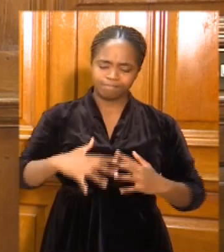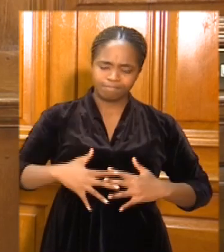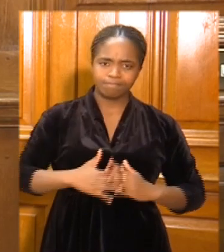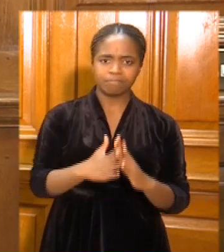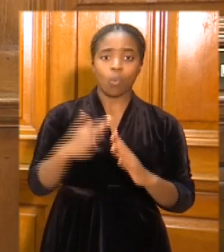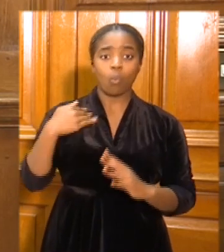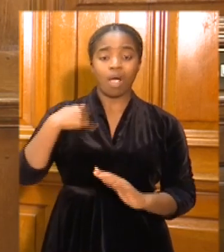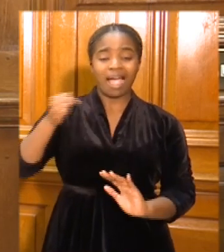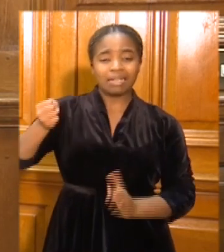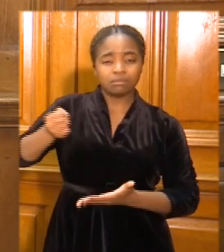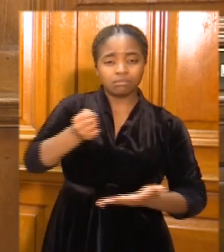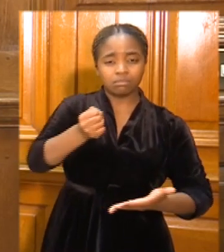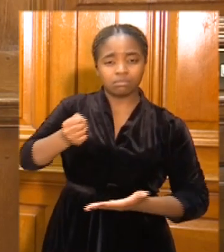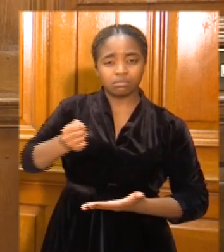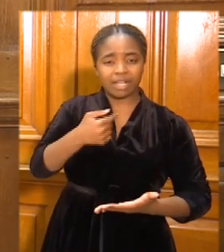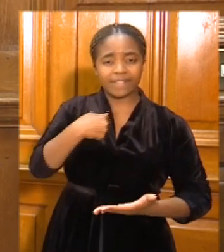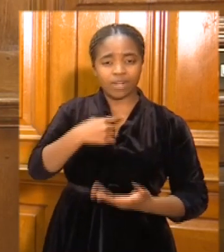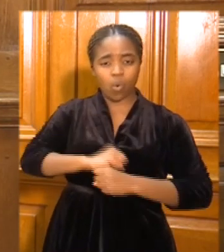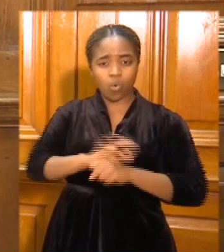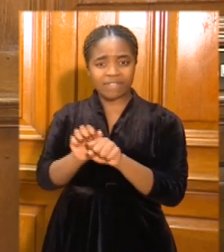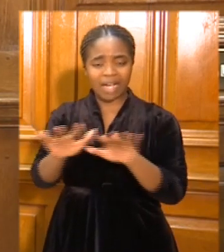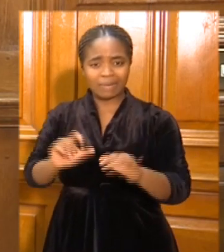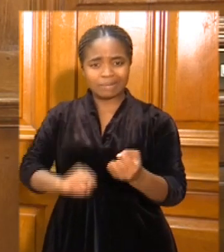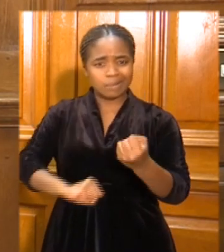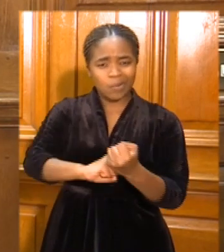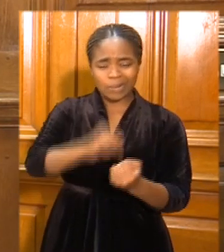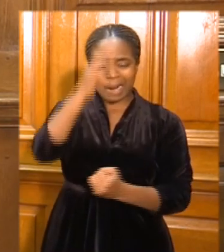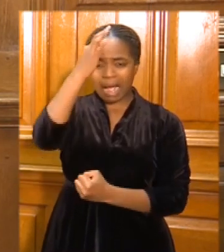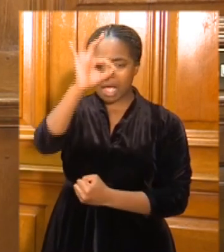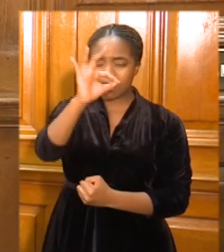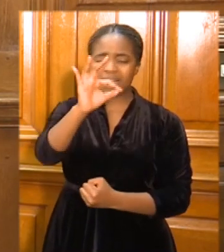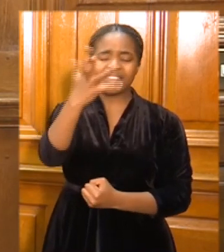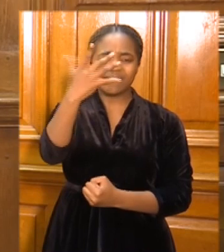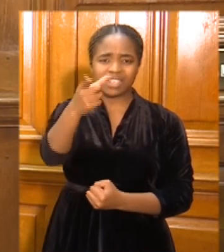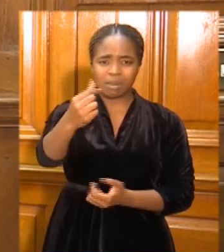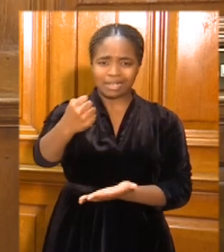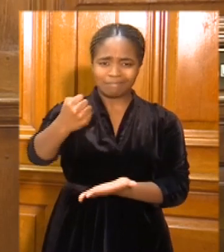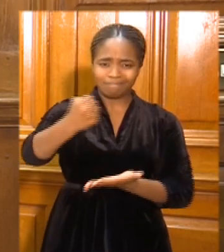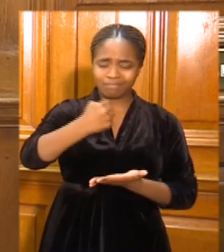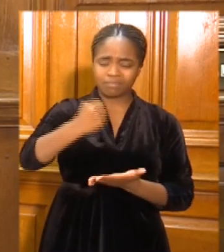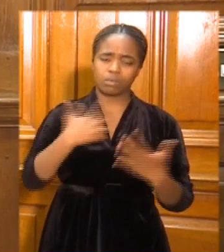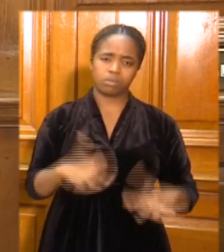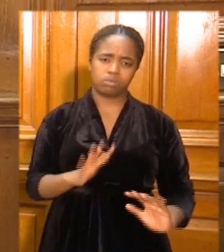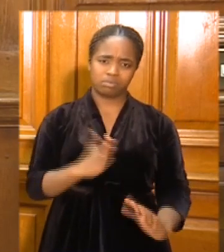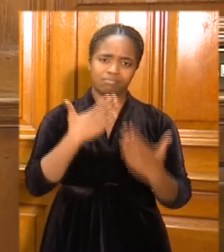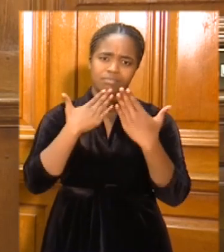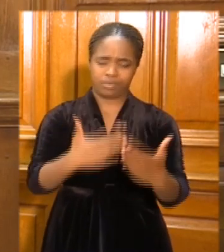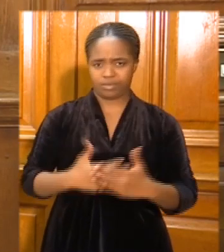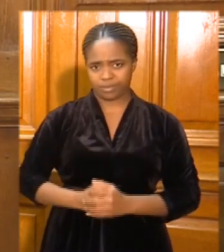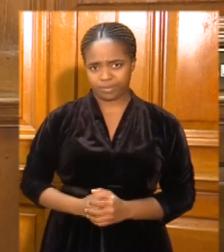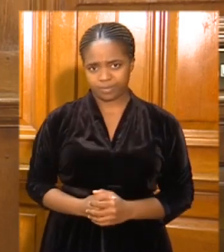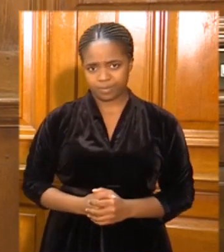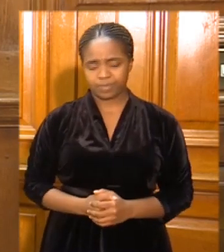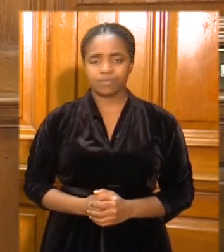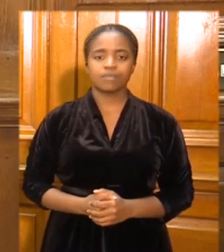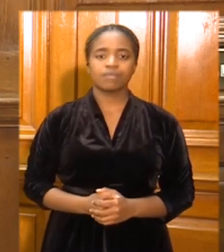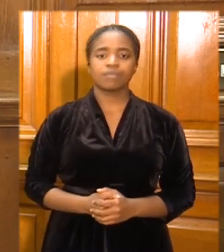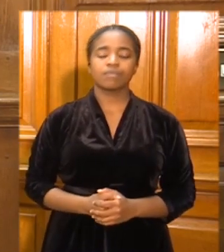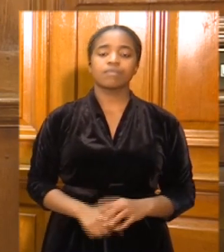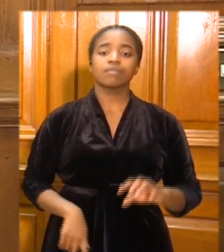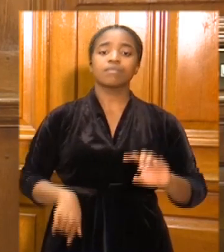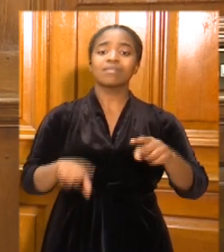Fund and in other ways to our response. And these